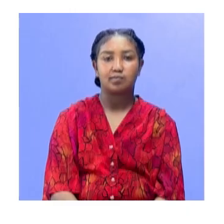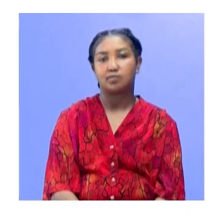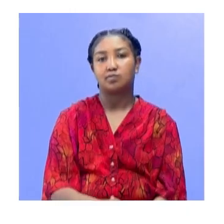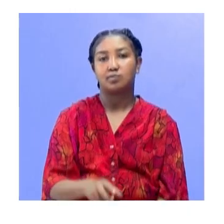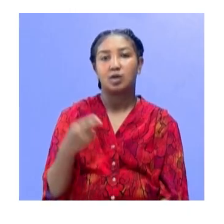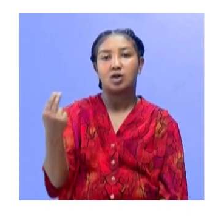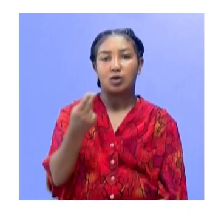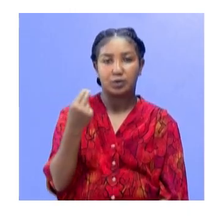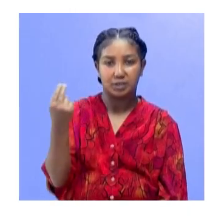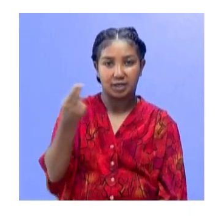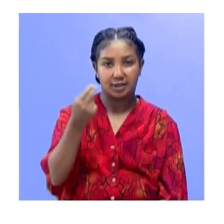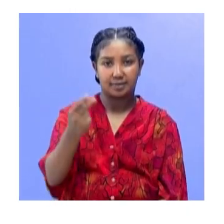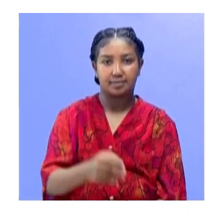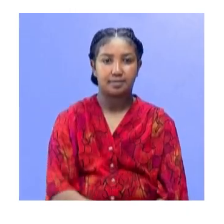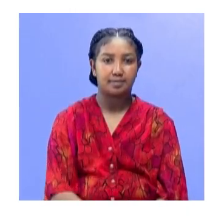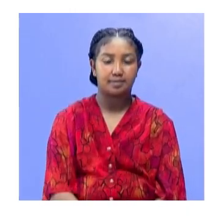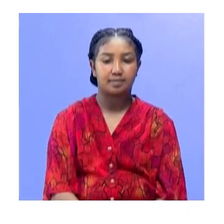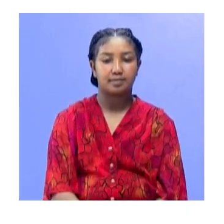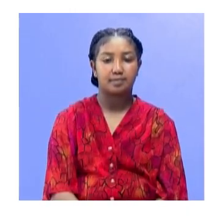using